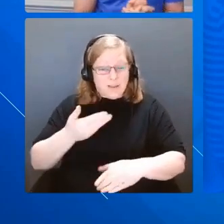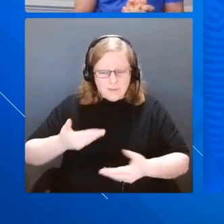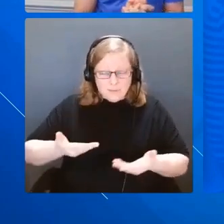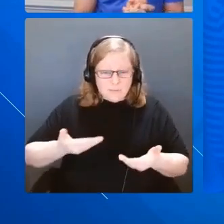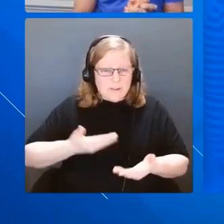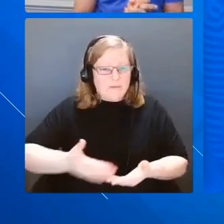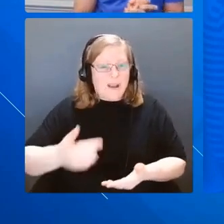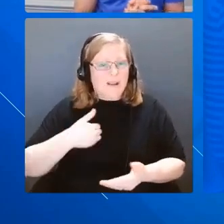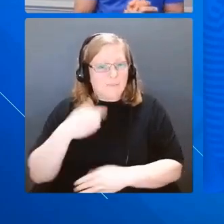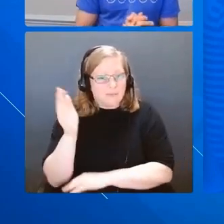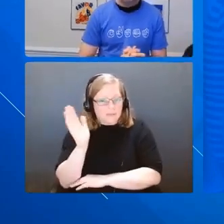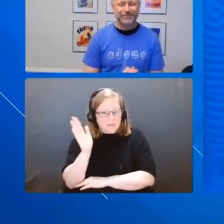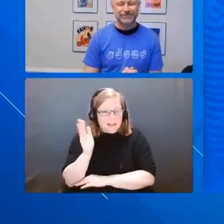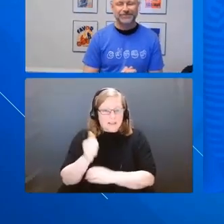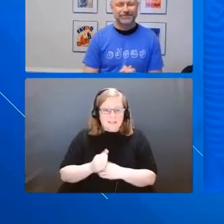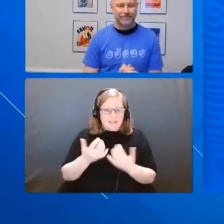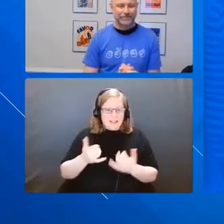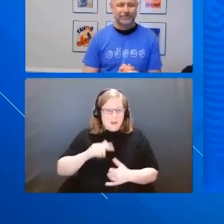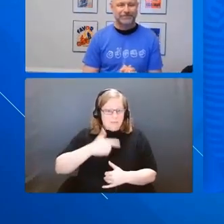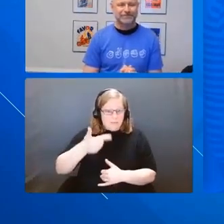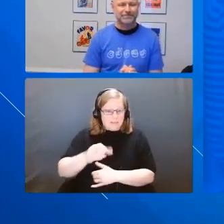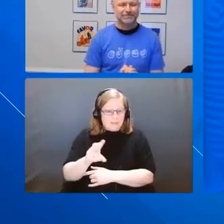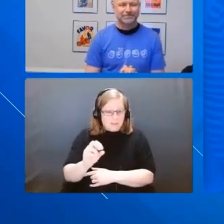Susan, I think back to you.